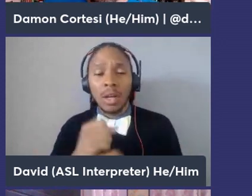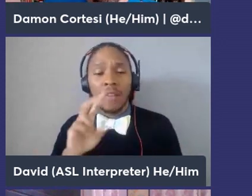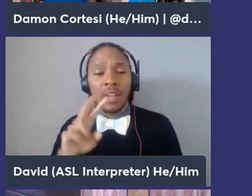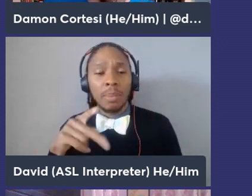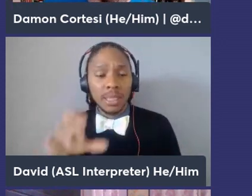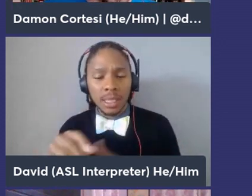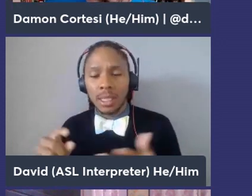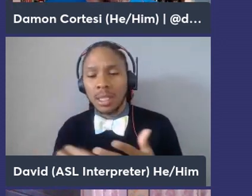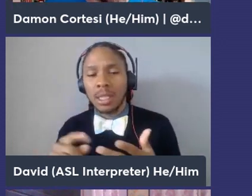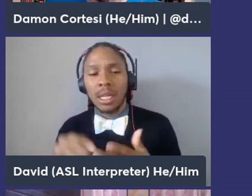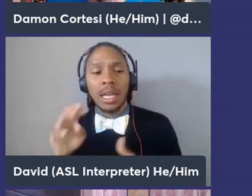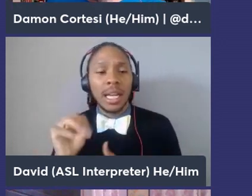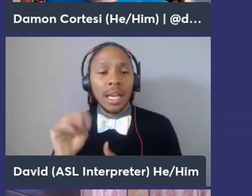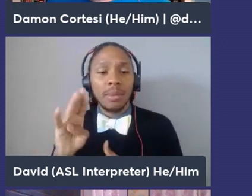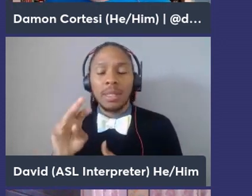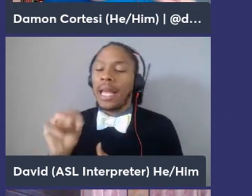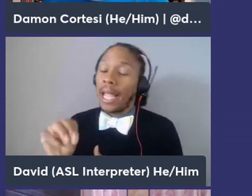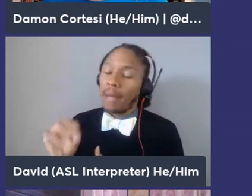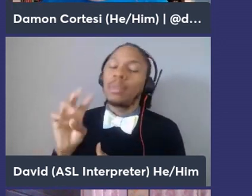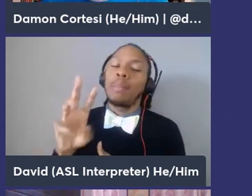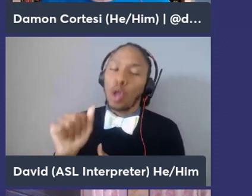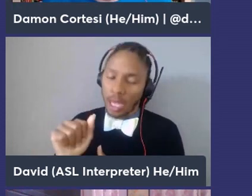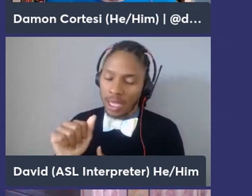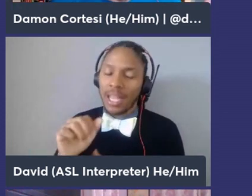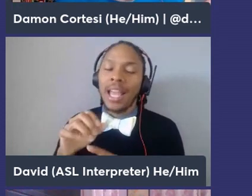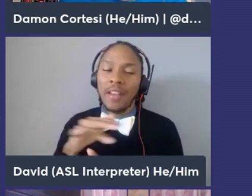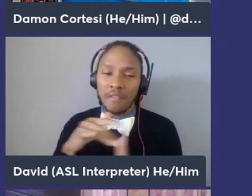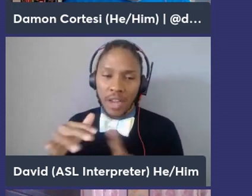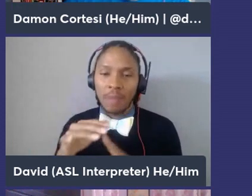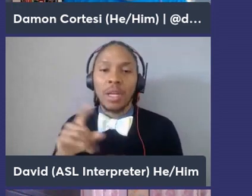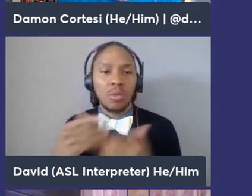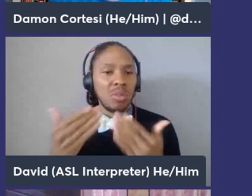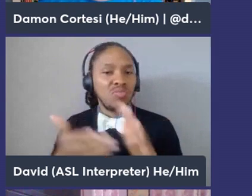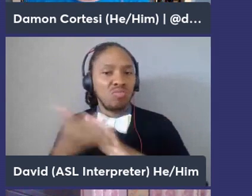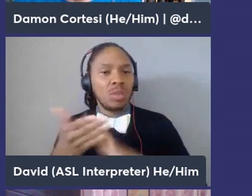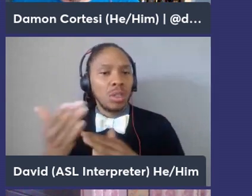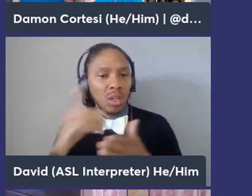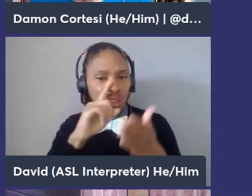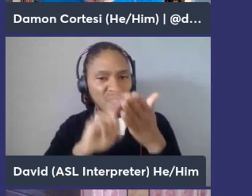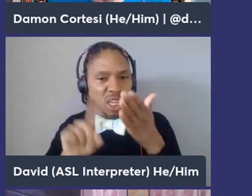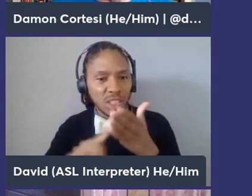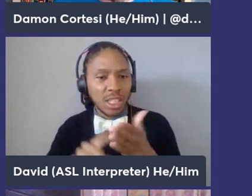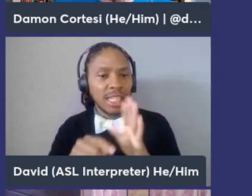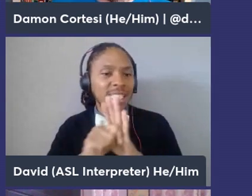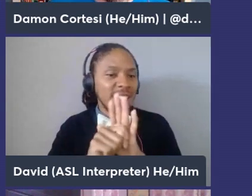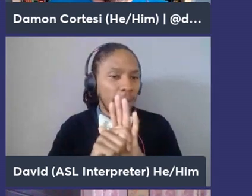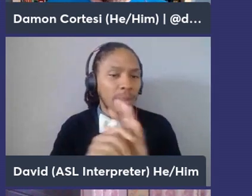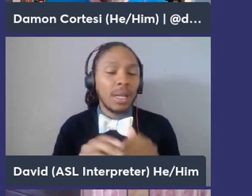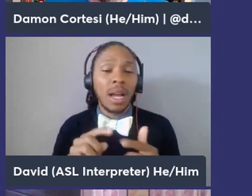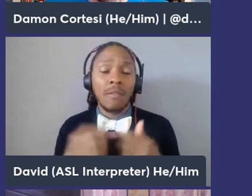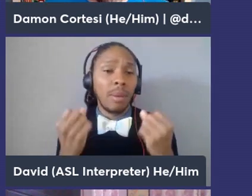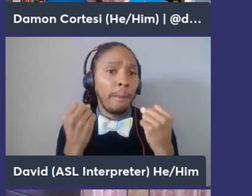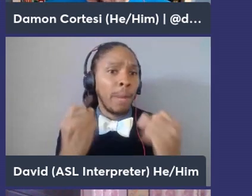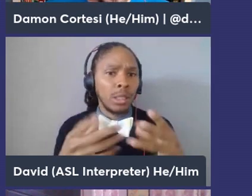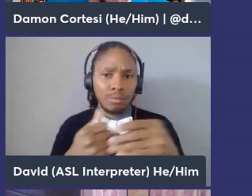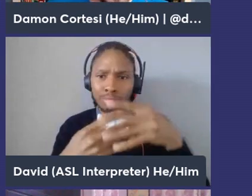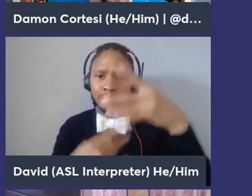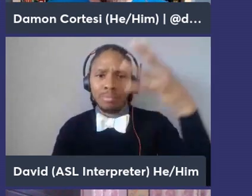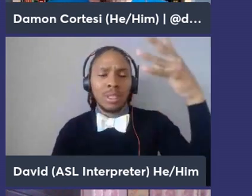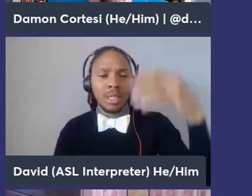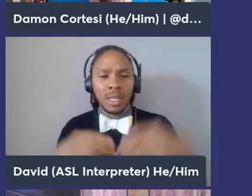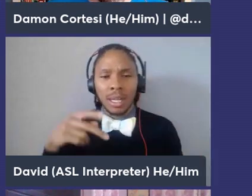VPC, creates the MWAA environment, and can get you up and running. So go check out those templates. There's also a bunch of